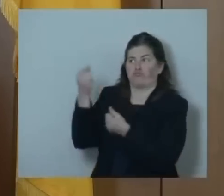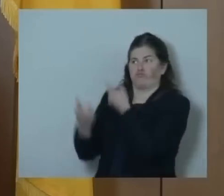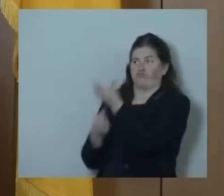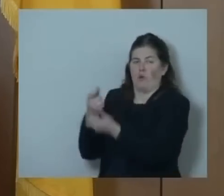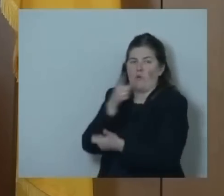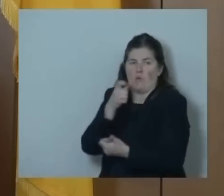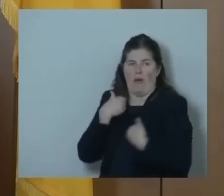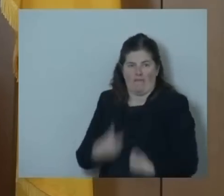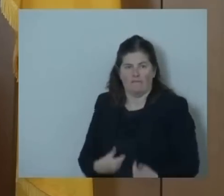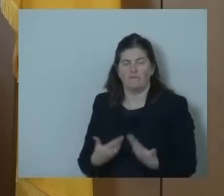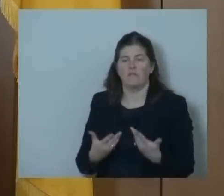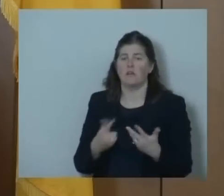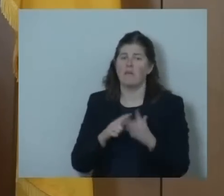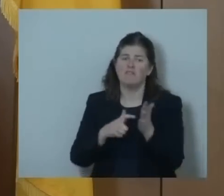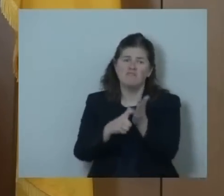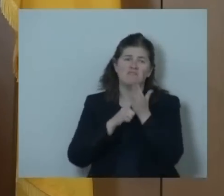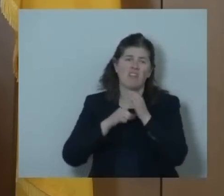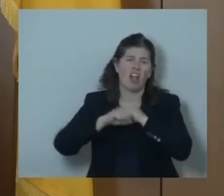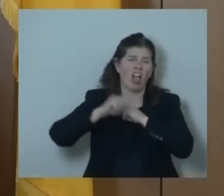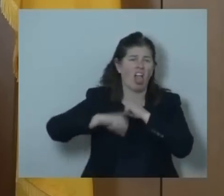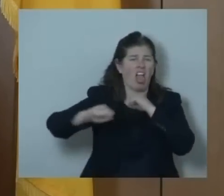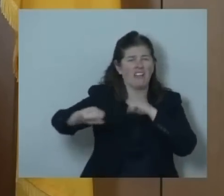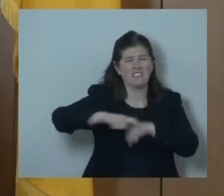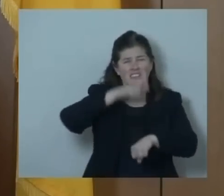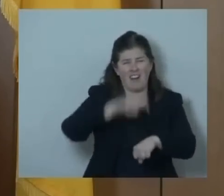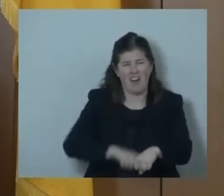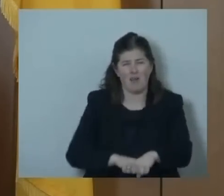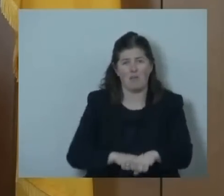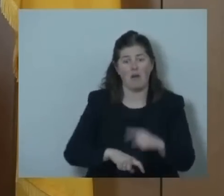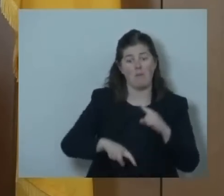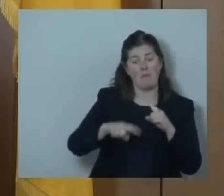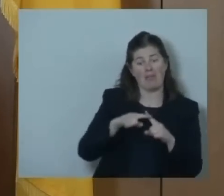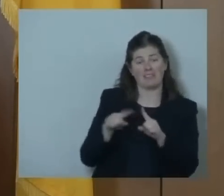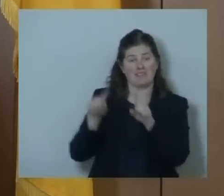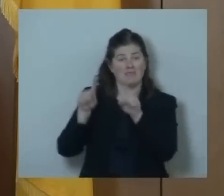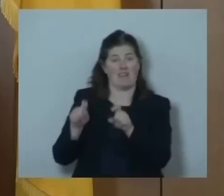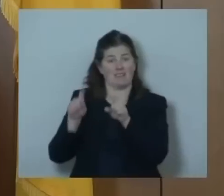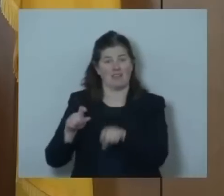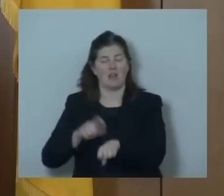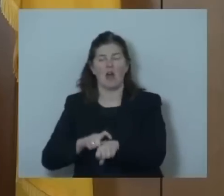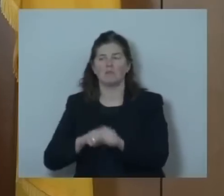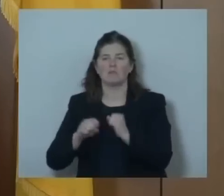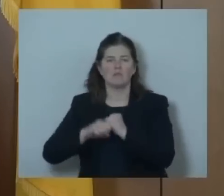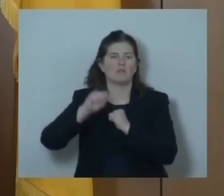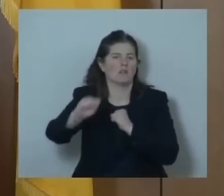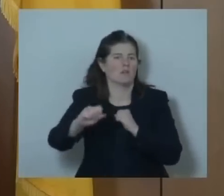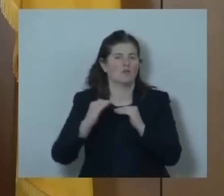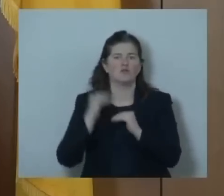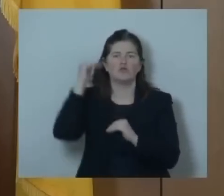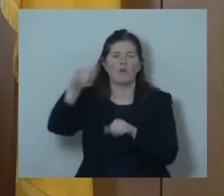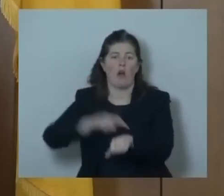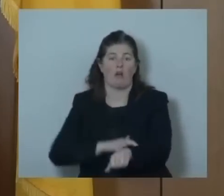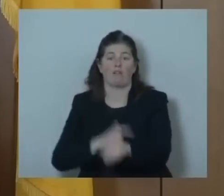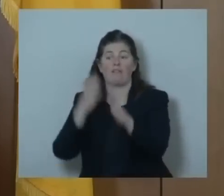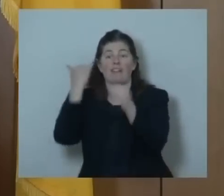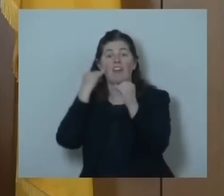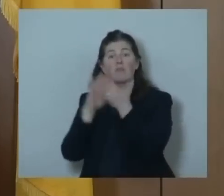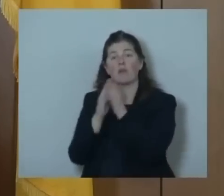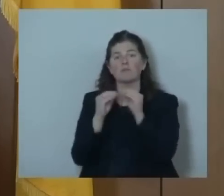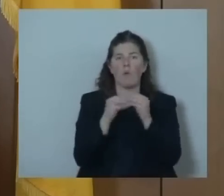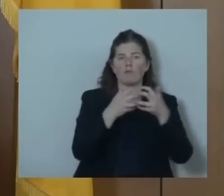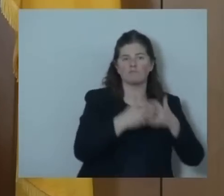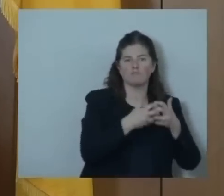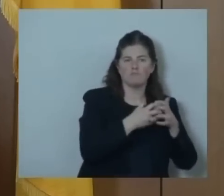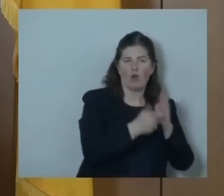but it takes a long time. And you add that to testing times, and it's too long. An automated aspect